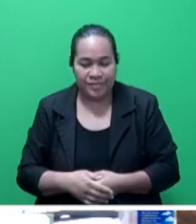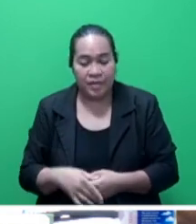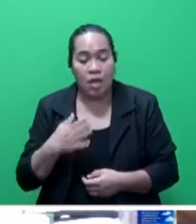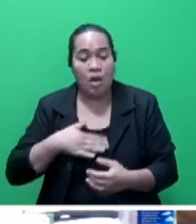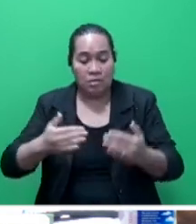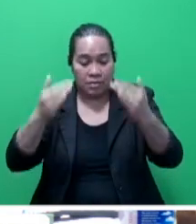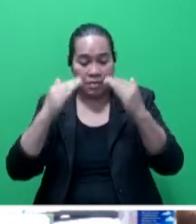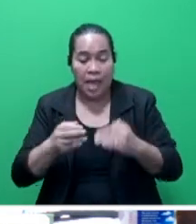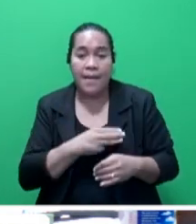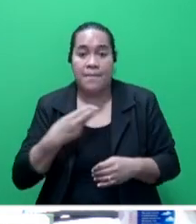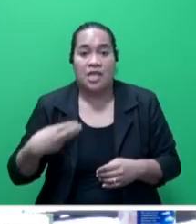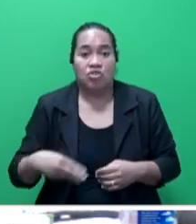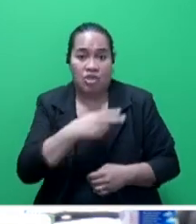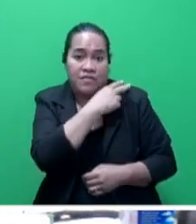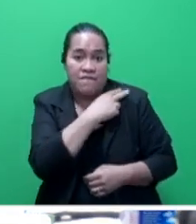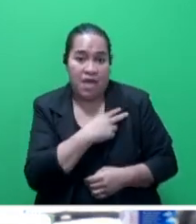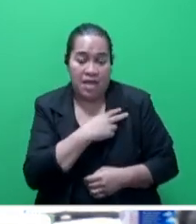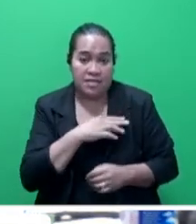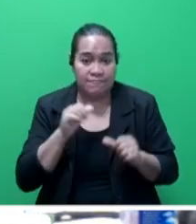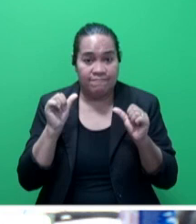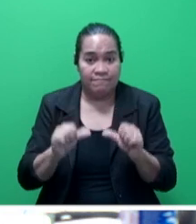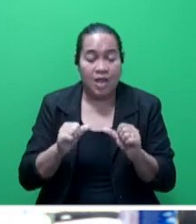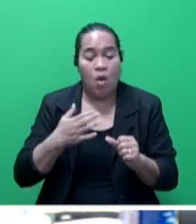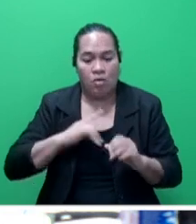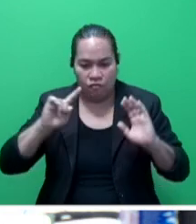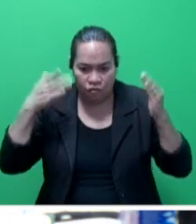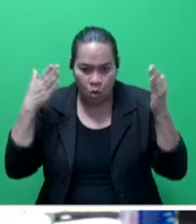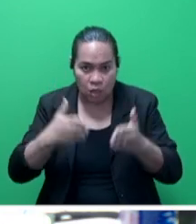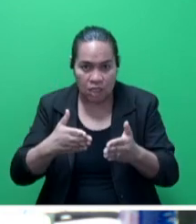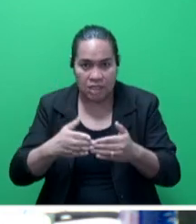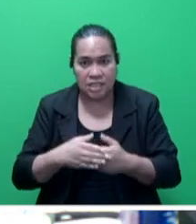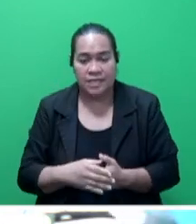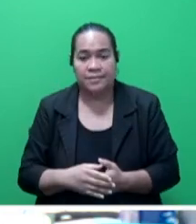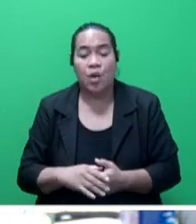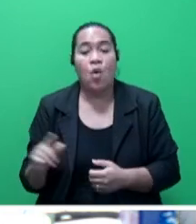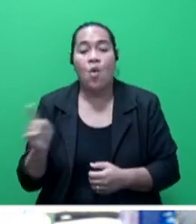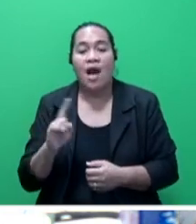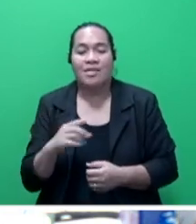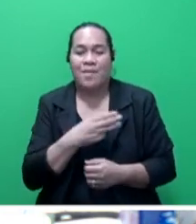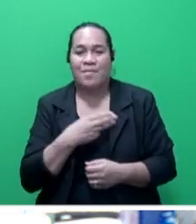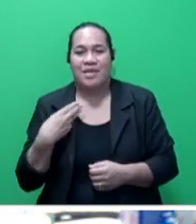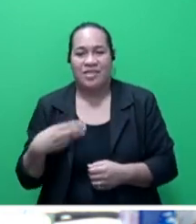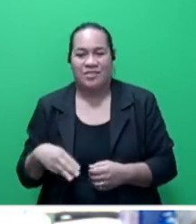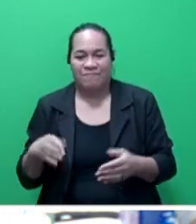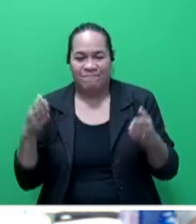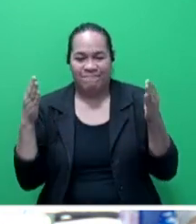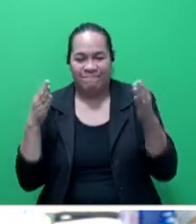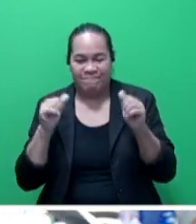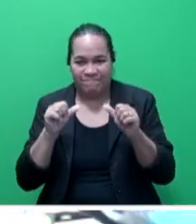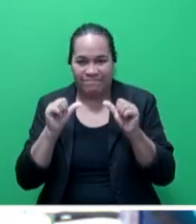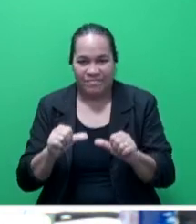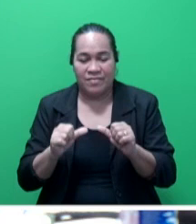to the Ministry of Defence very quickly. I wish to focus my address on the Ministry of Defence, National Security and Policing.